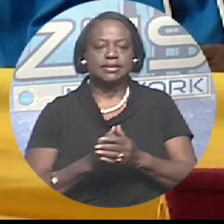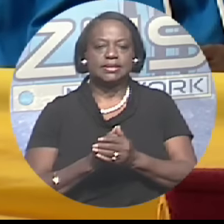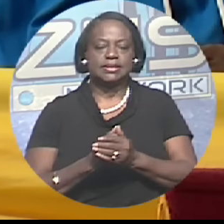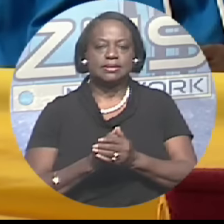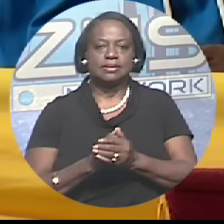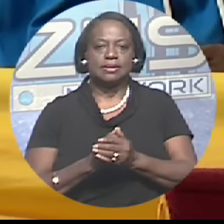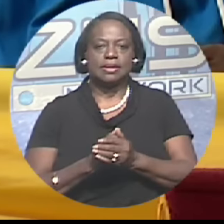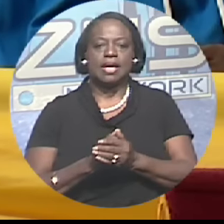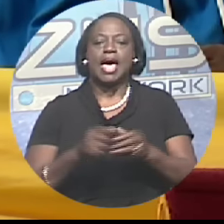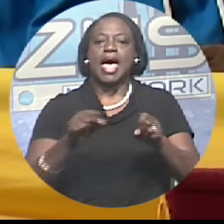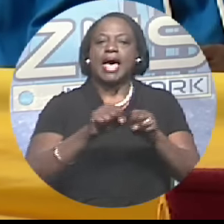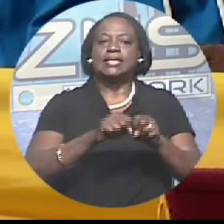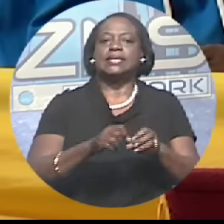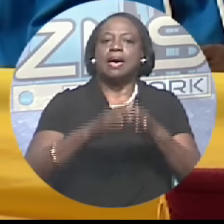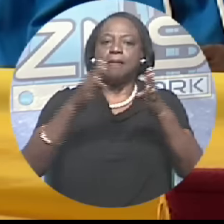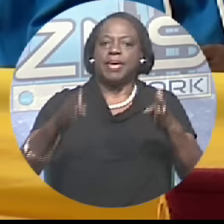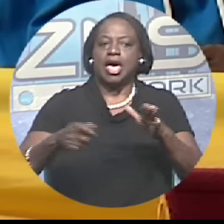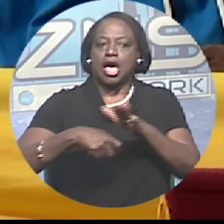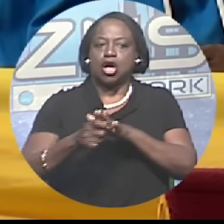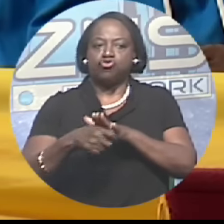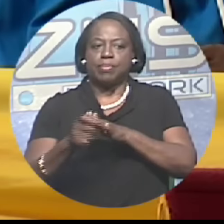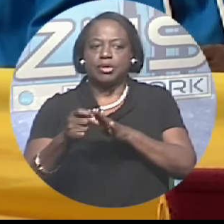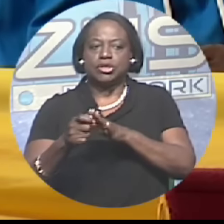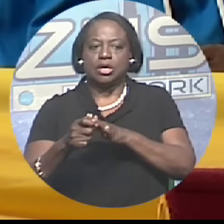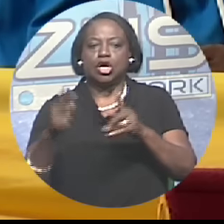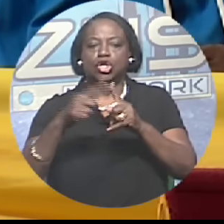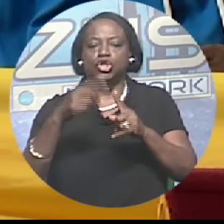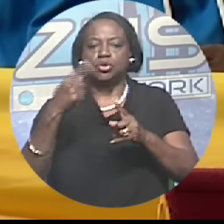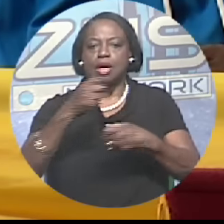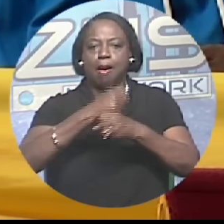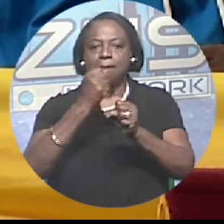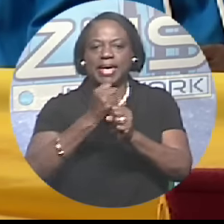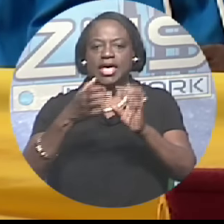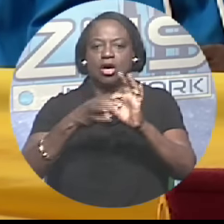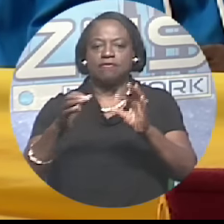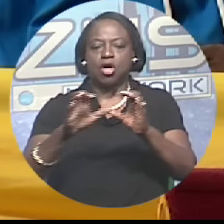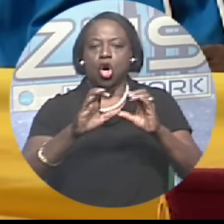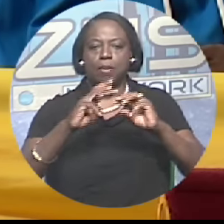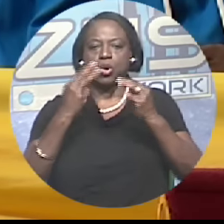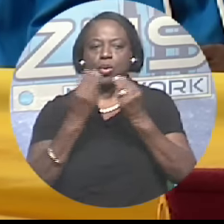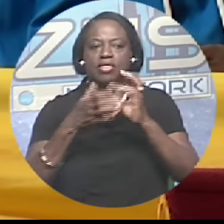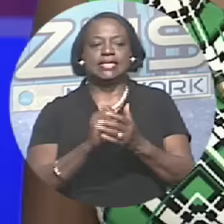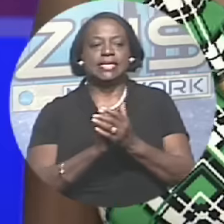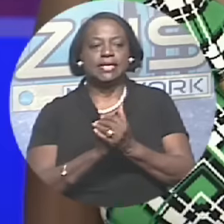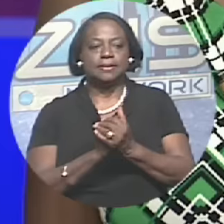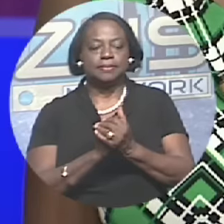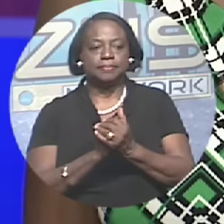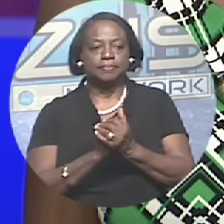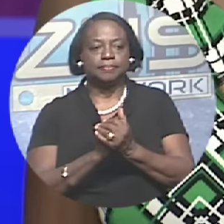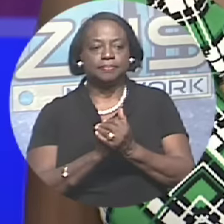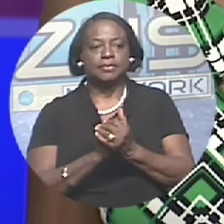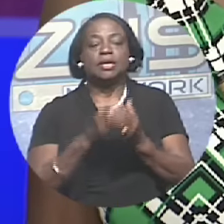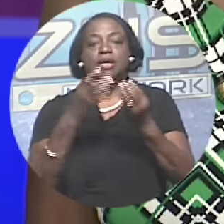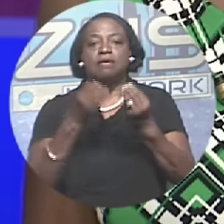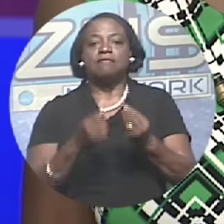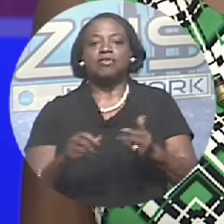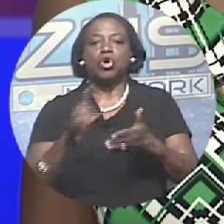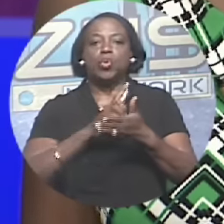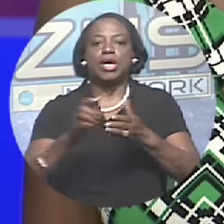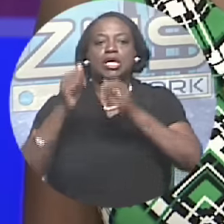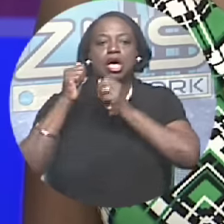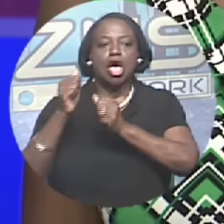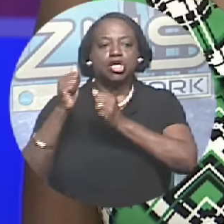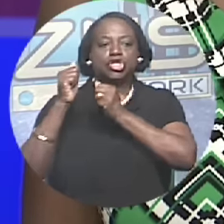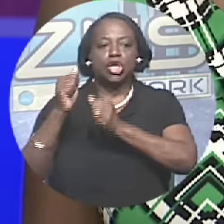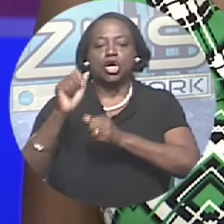as a major contributor to the making of the Commonwealth of the Bahamas. In a few weeks, the junkanoo season will